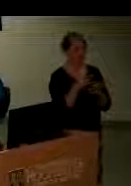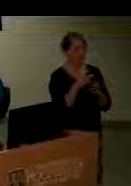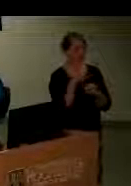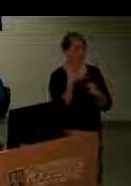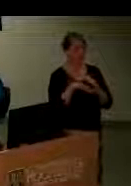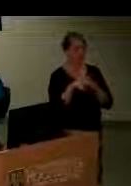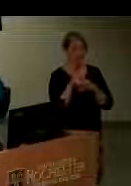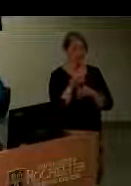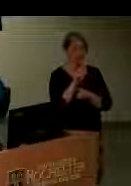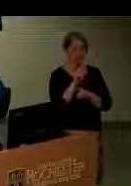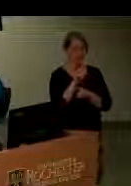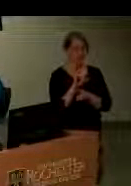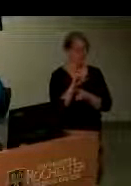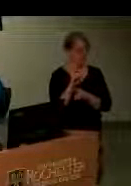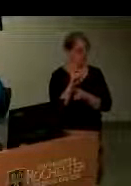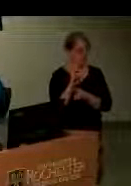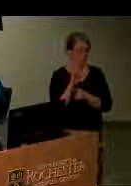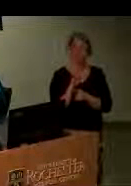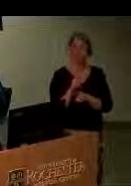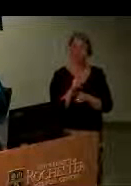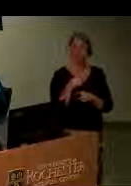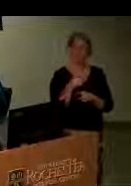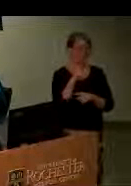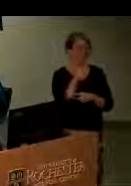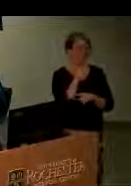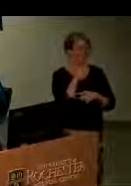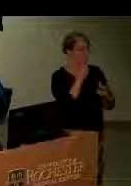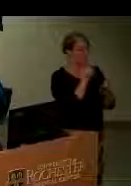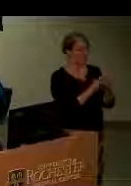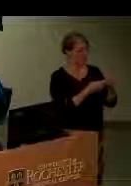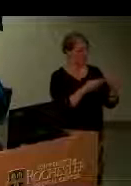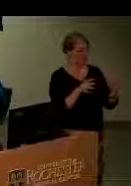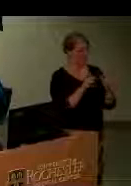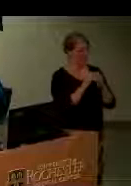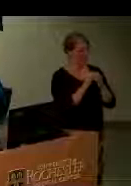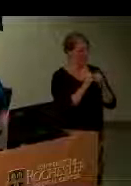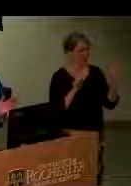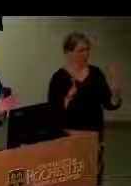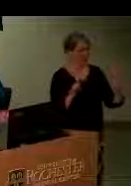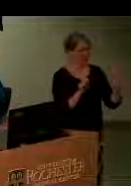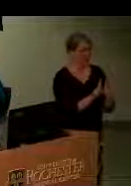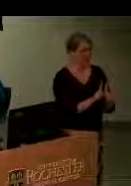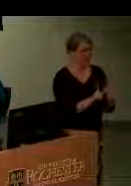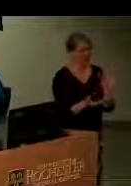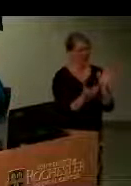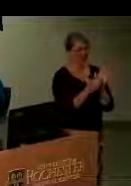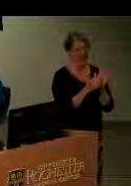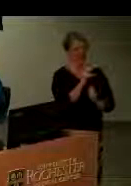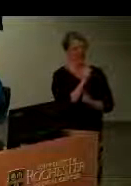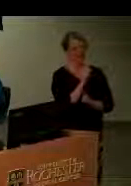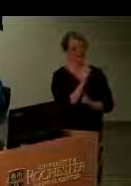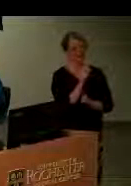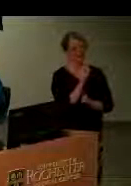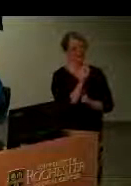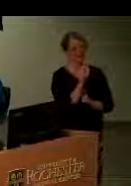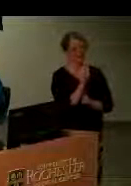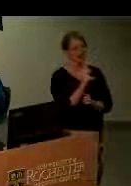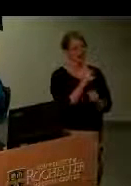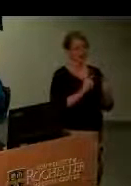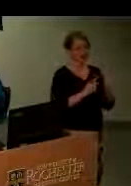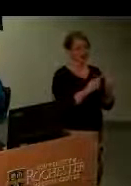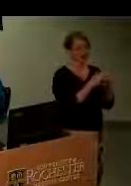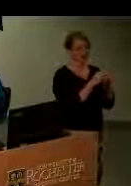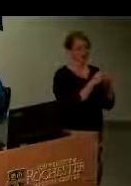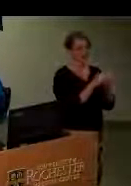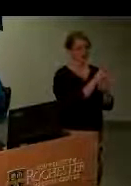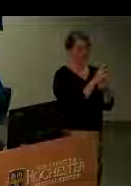and ultimately we both wound up at Mount Sinai at the same time. He initially as the head of the residency program, and then